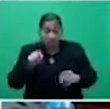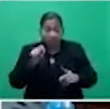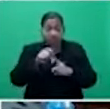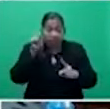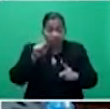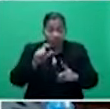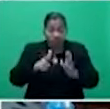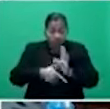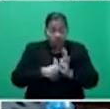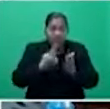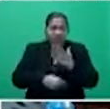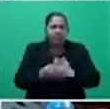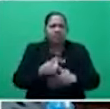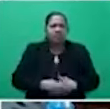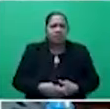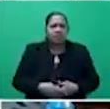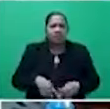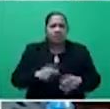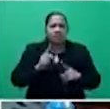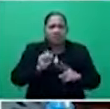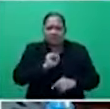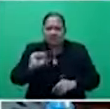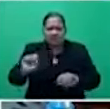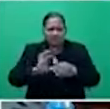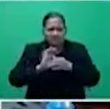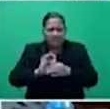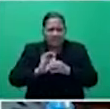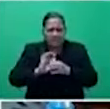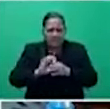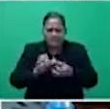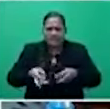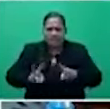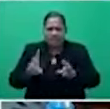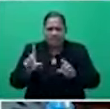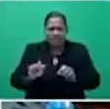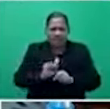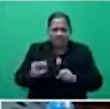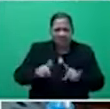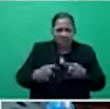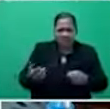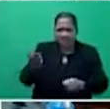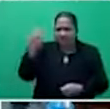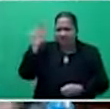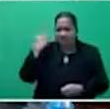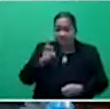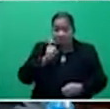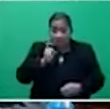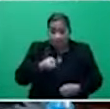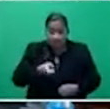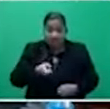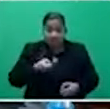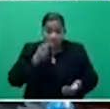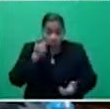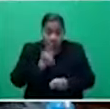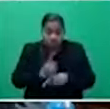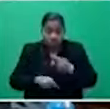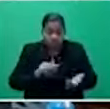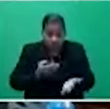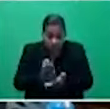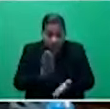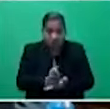Please, let's not romanticize. Because if you don't romanticize, if you talk about the facts, then you can actually have a better